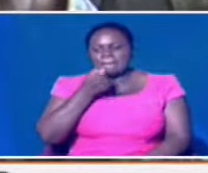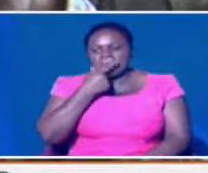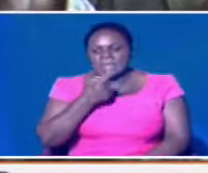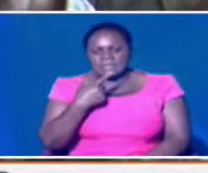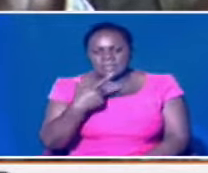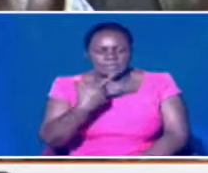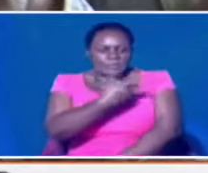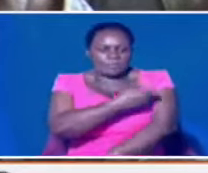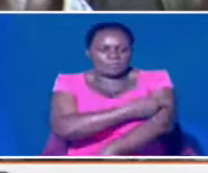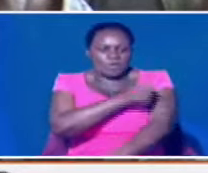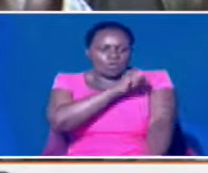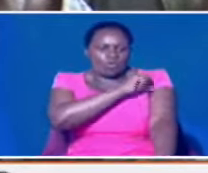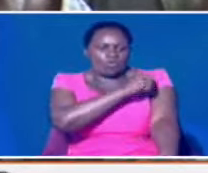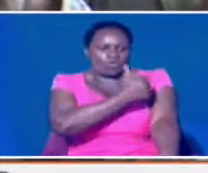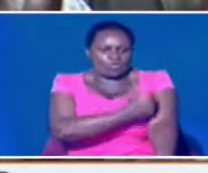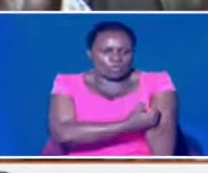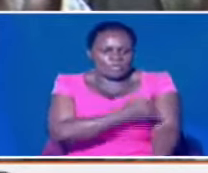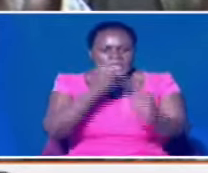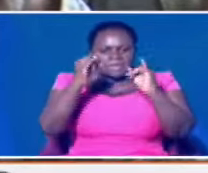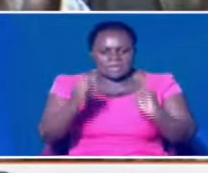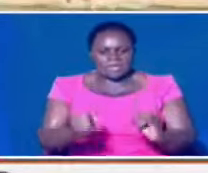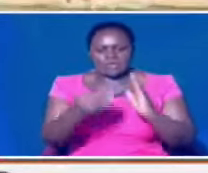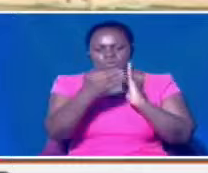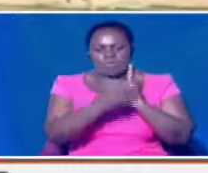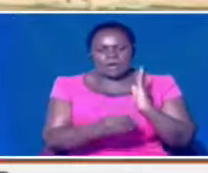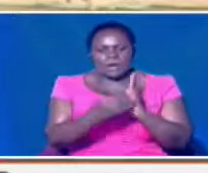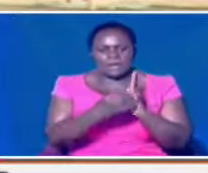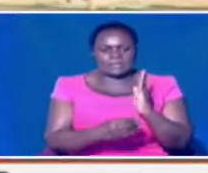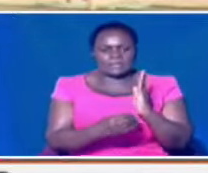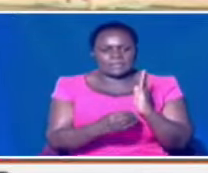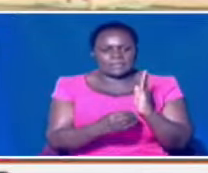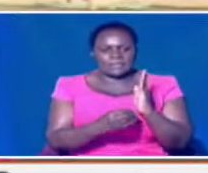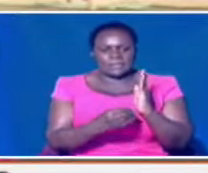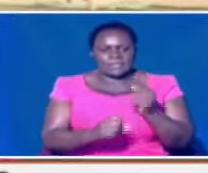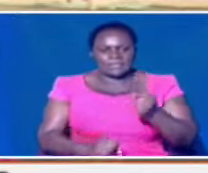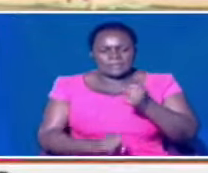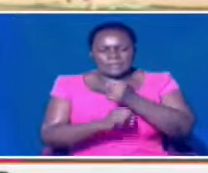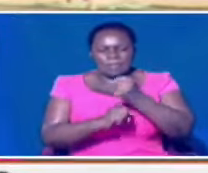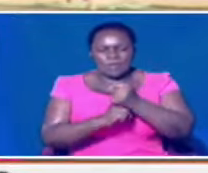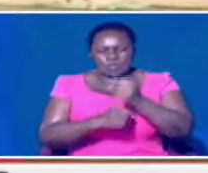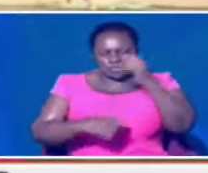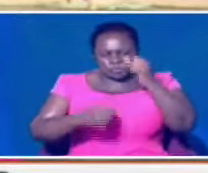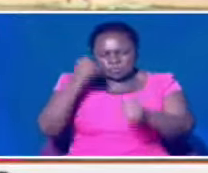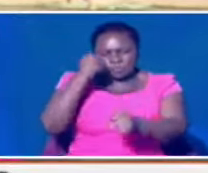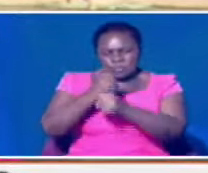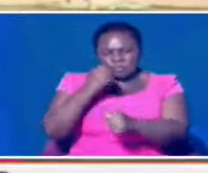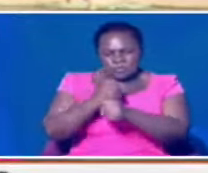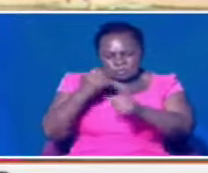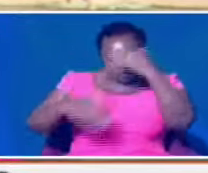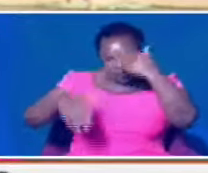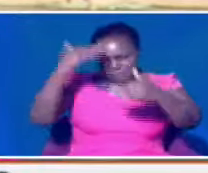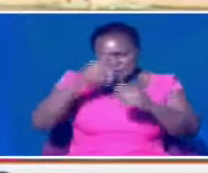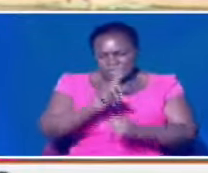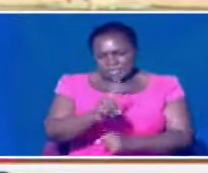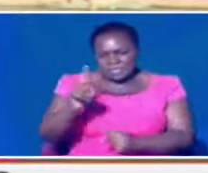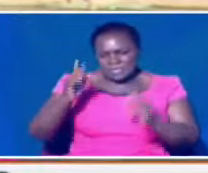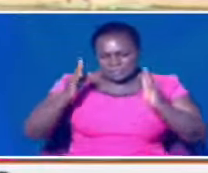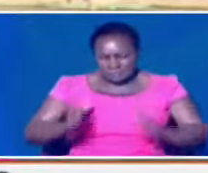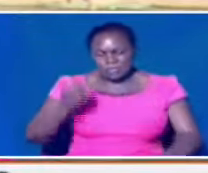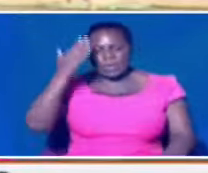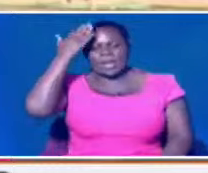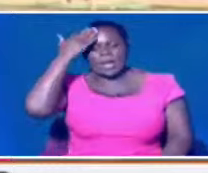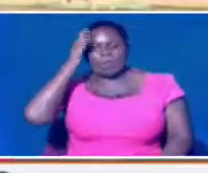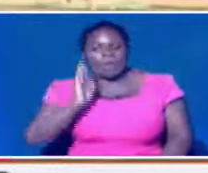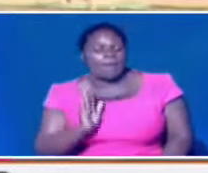and Vaccines Authority. The new act actually ring-fences the veterinary profession so that everyone is